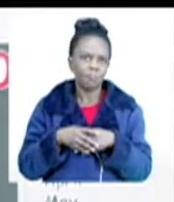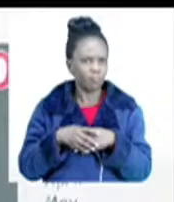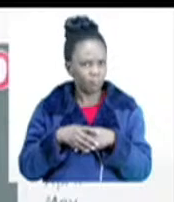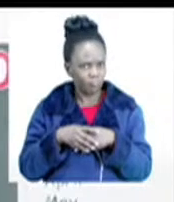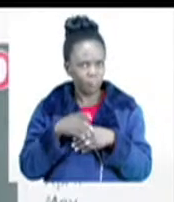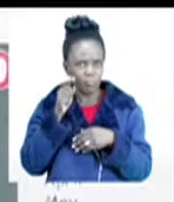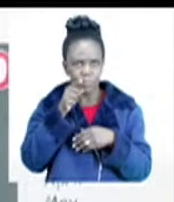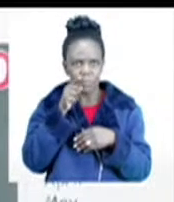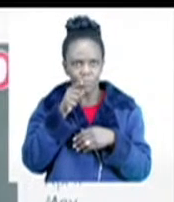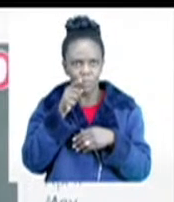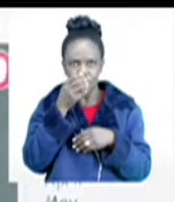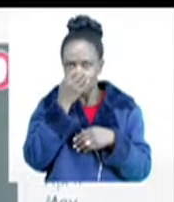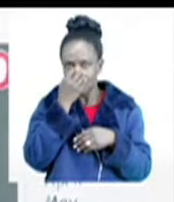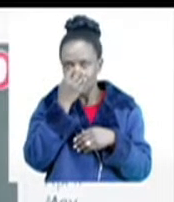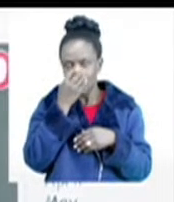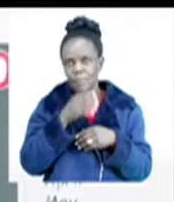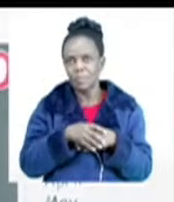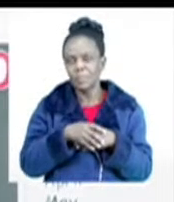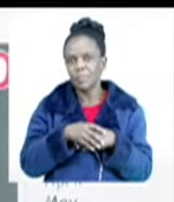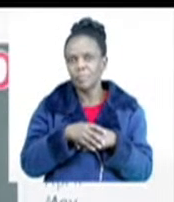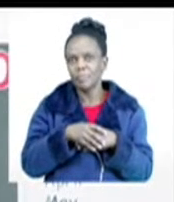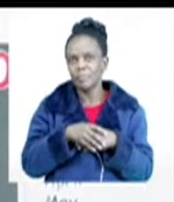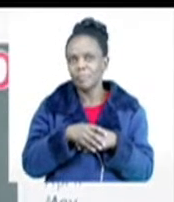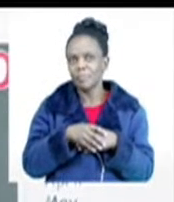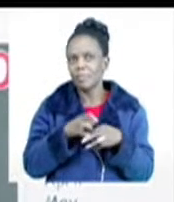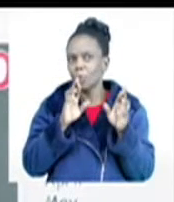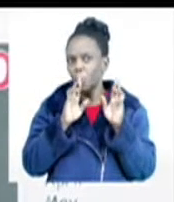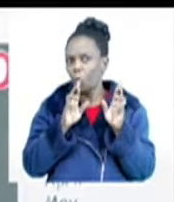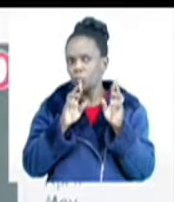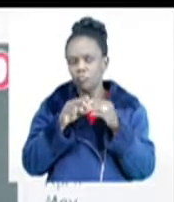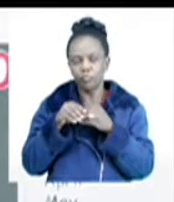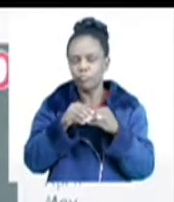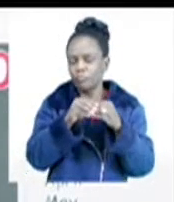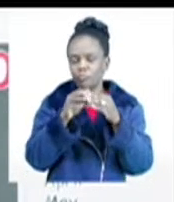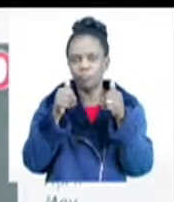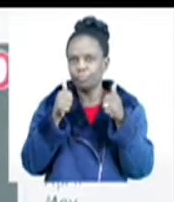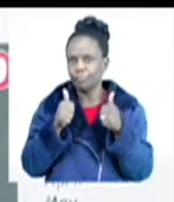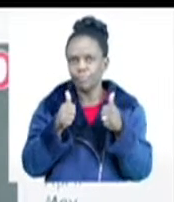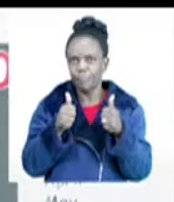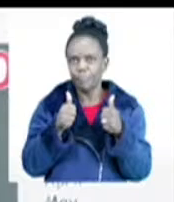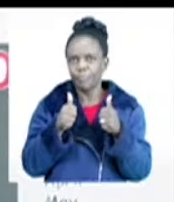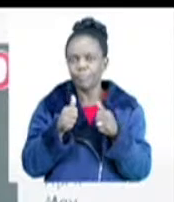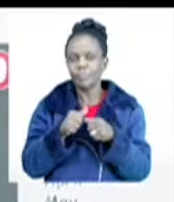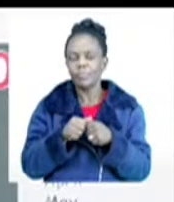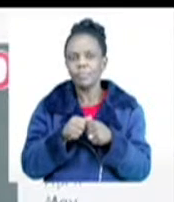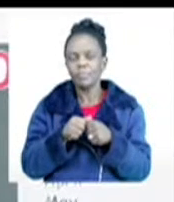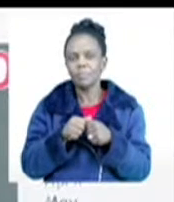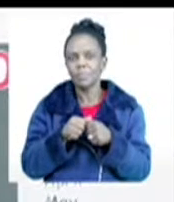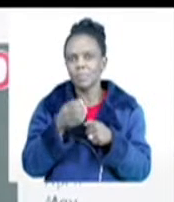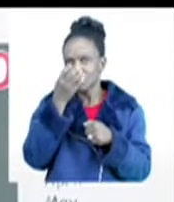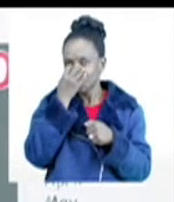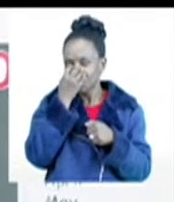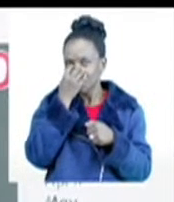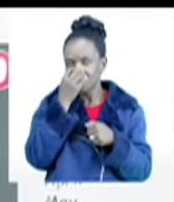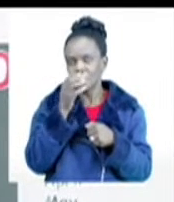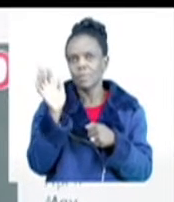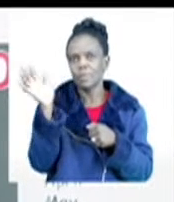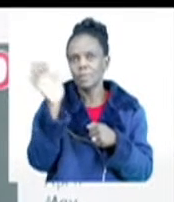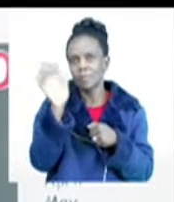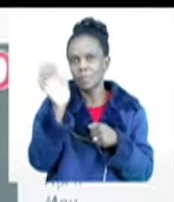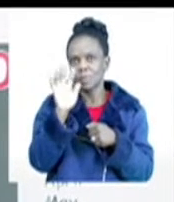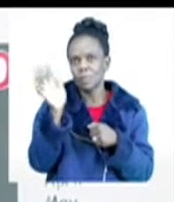there she is. I hope you enjoyed your journey, Zoe. So, from Zoe and I, we would like to